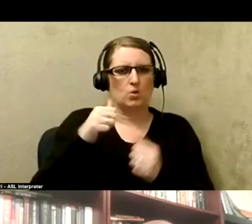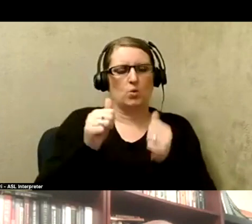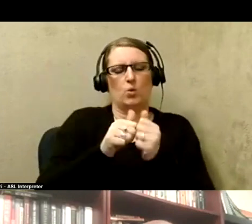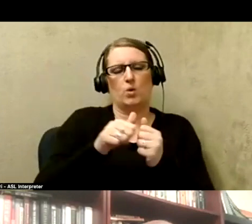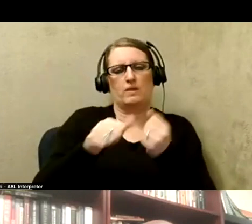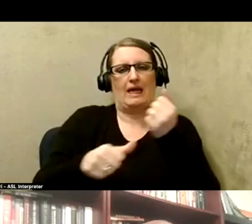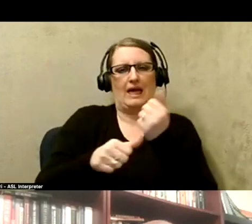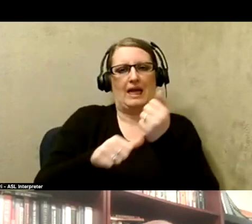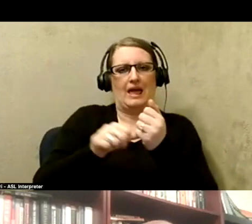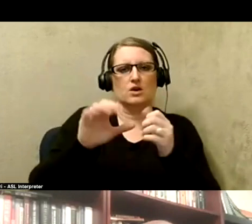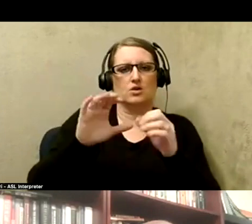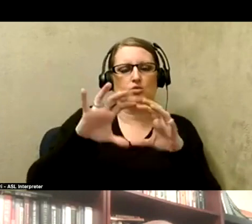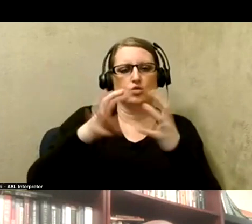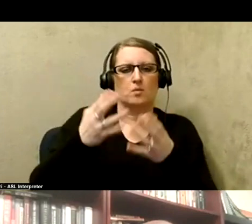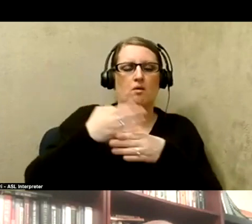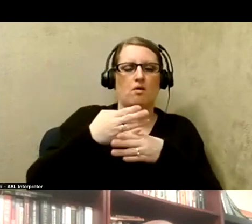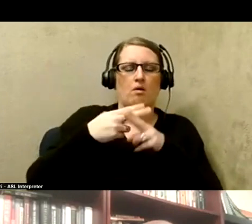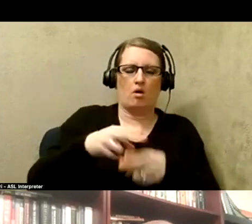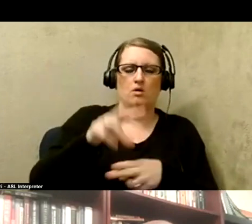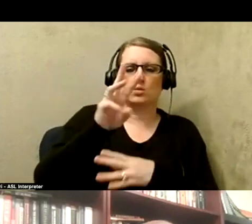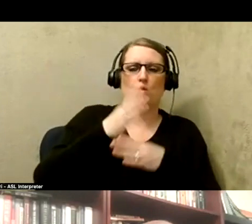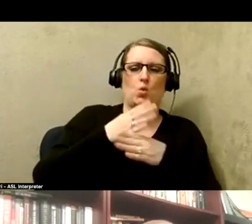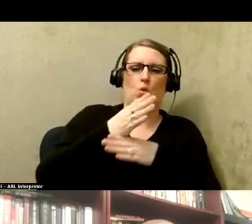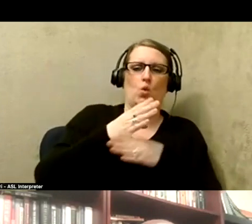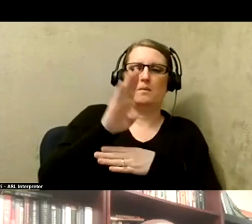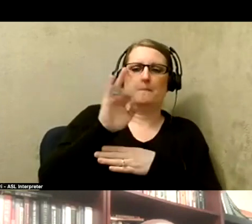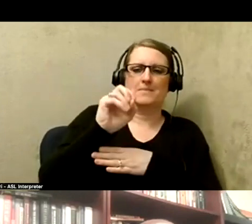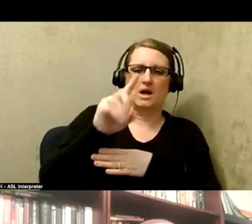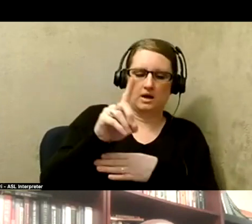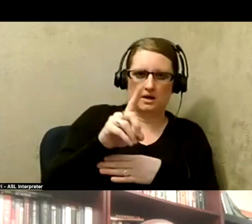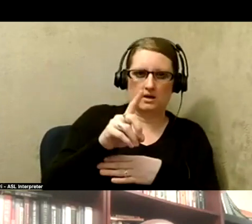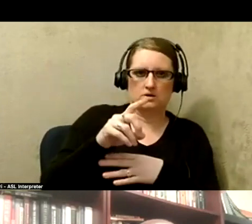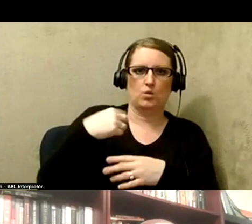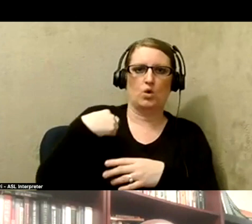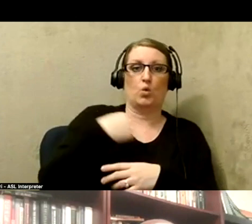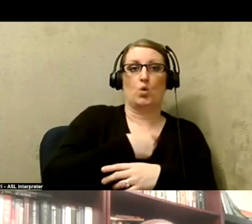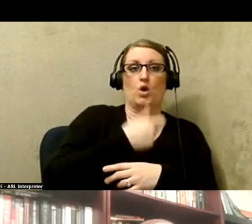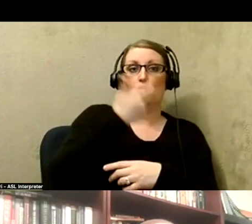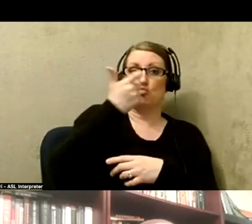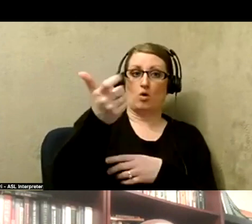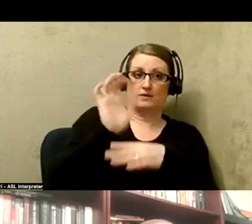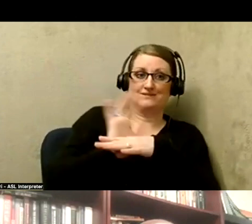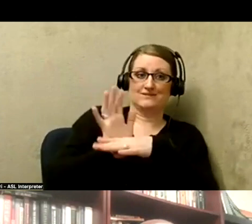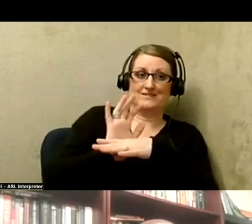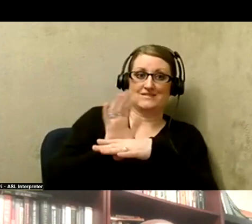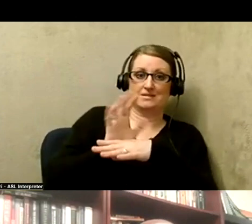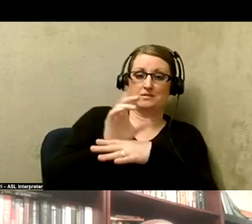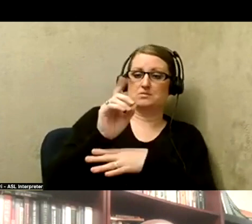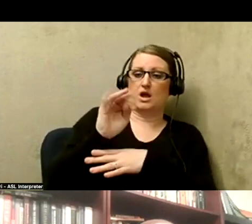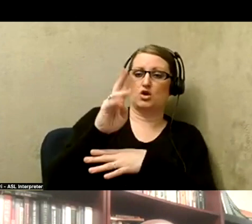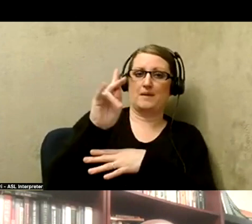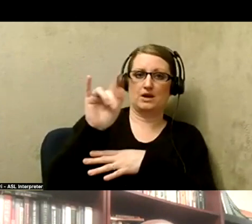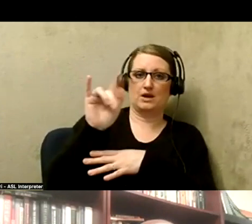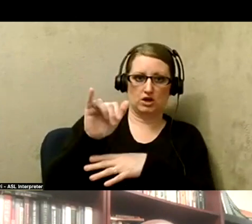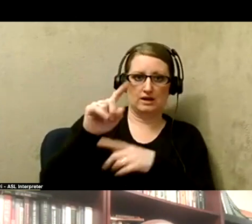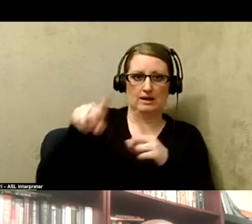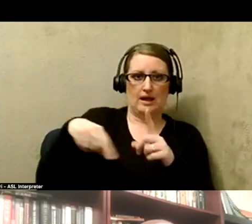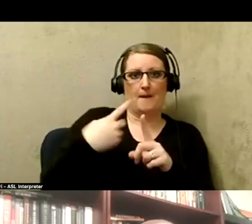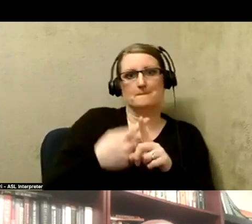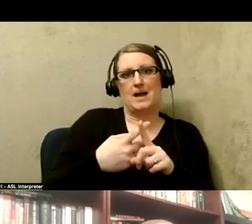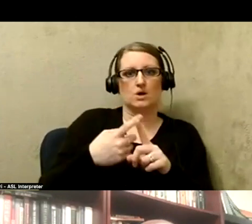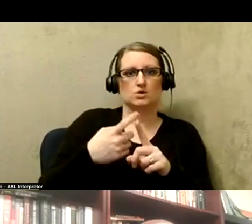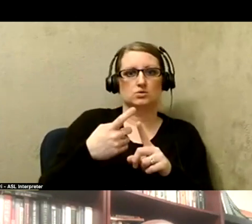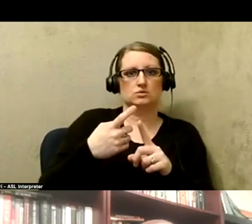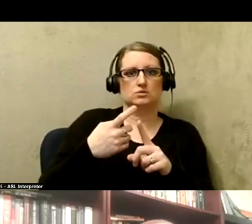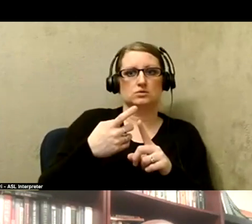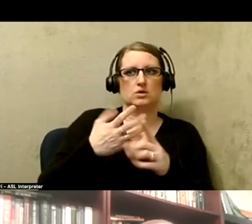called Woodbine, where we screened a film, a documentary about the board, the Right to